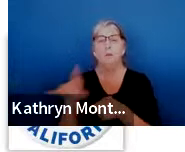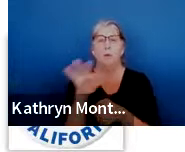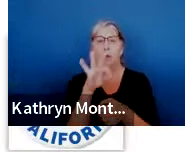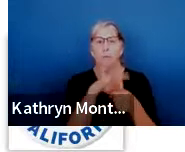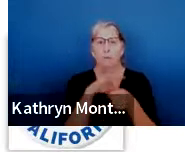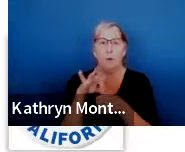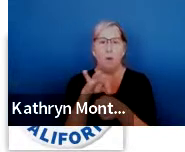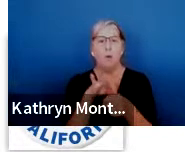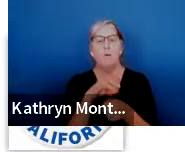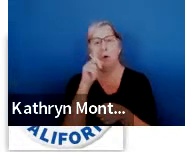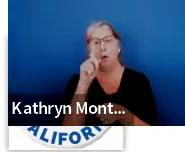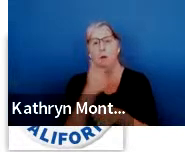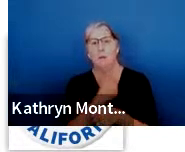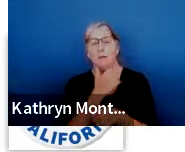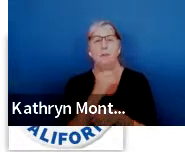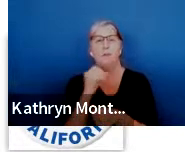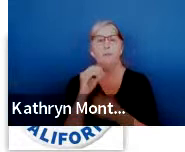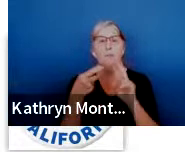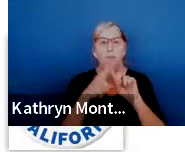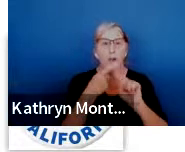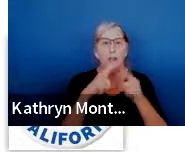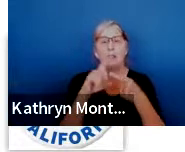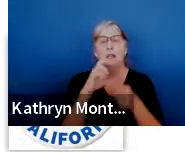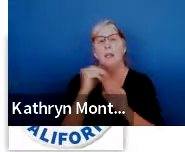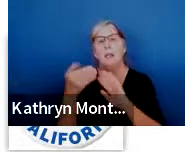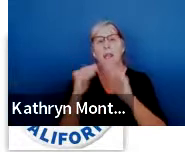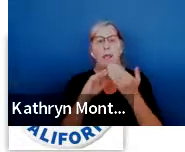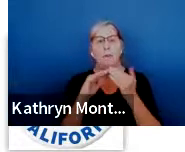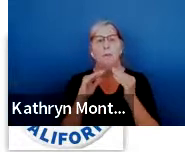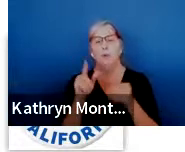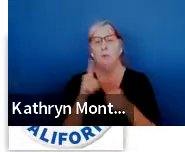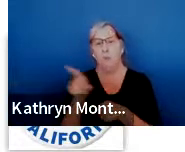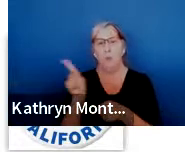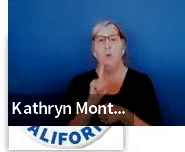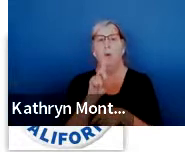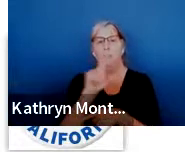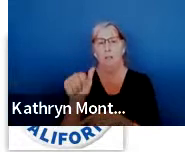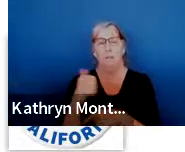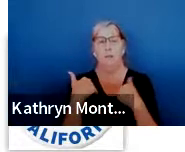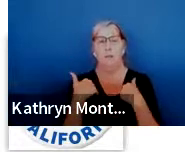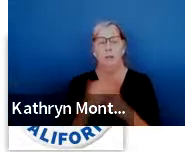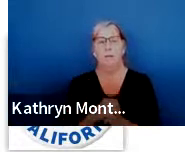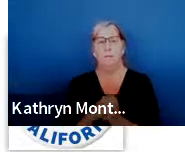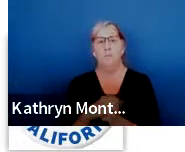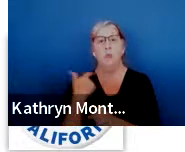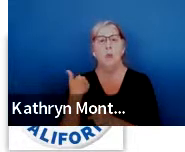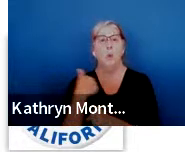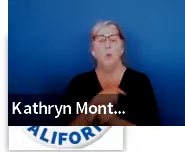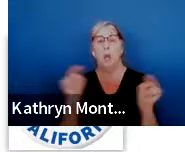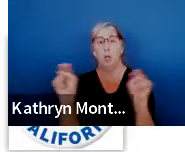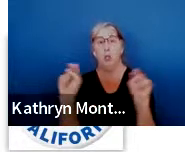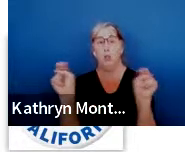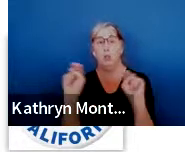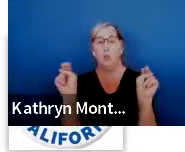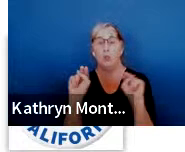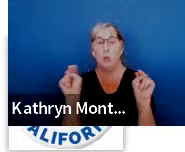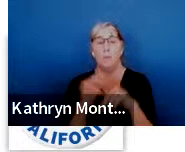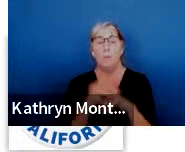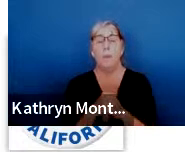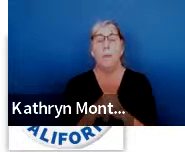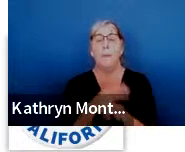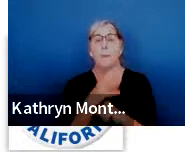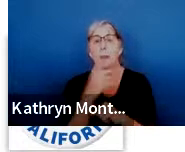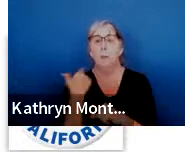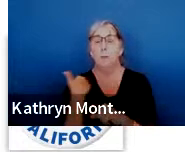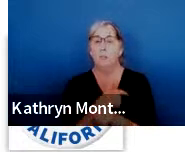friends and our neighbors with disabilities. We are a nonpartisan campaign to eliminate barriers to voting, promote accessibility of